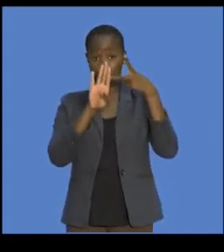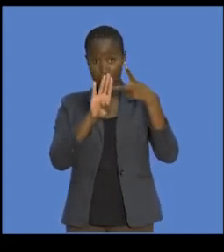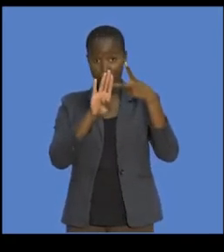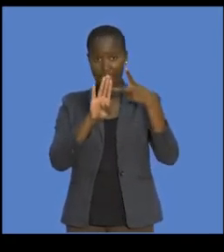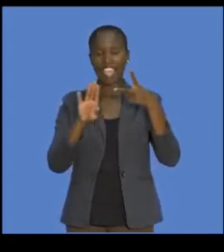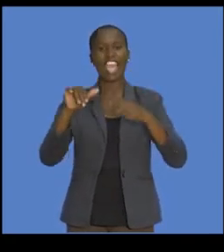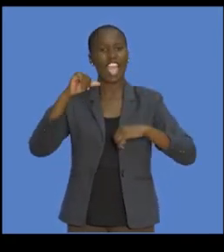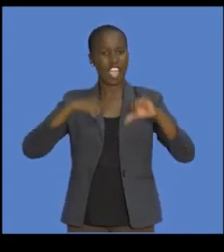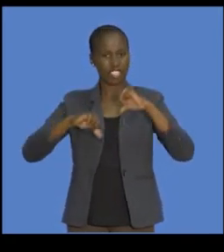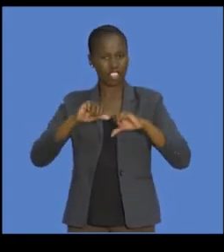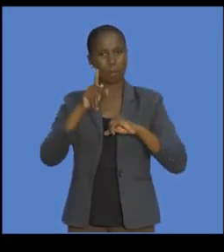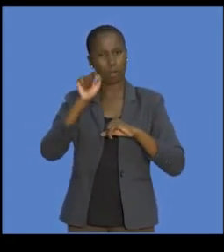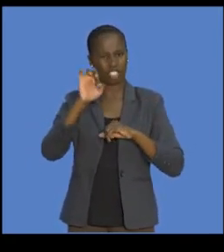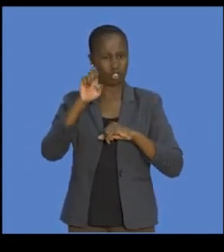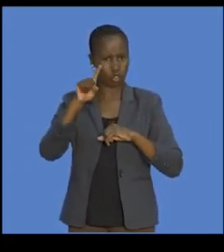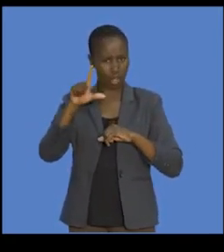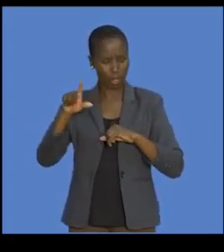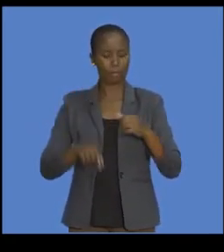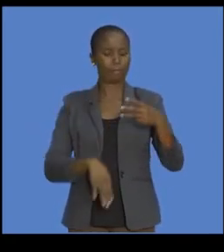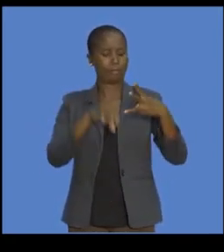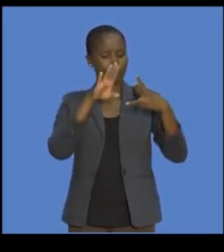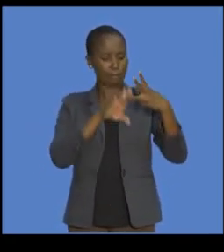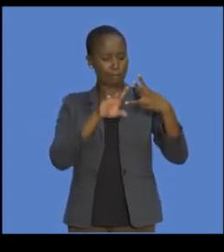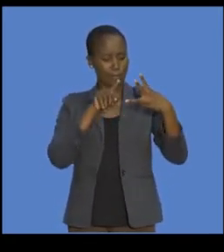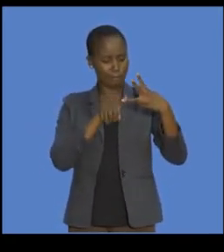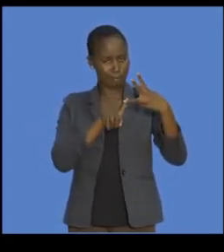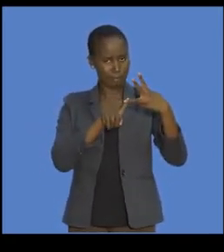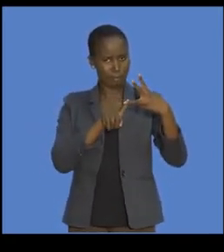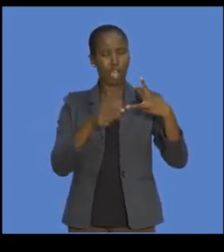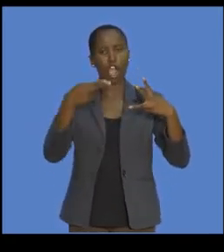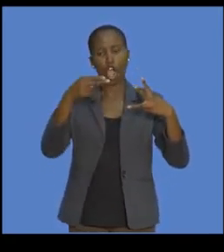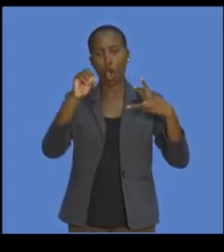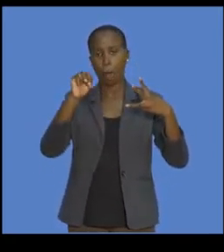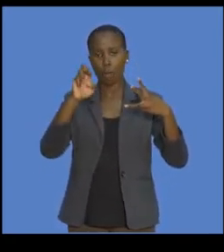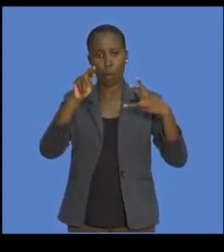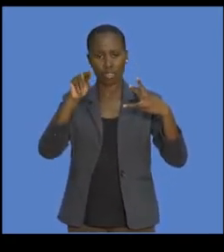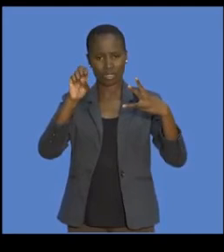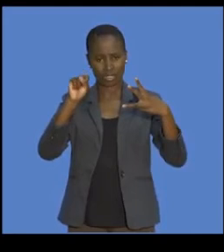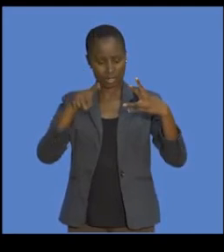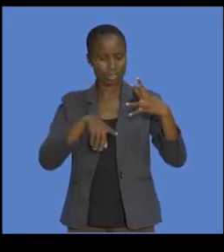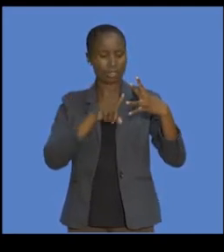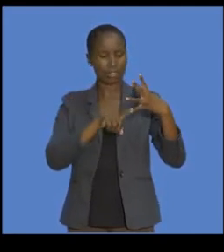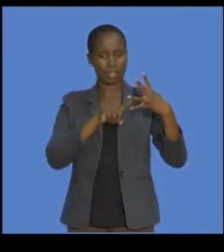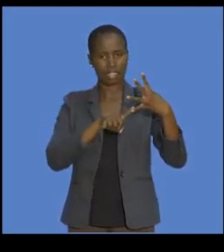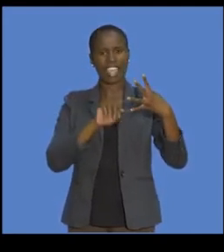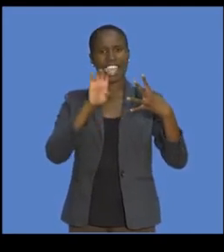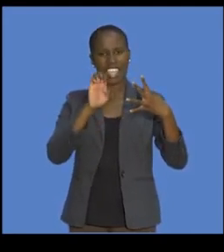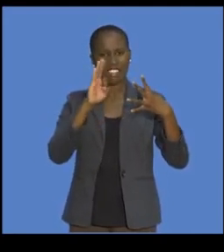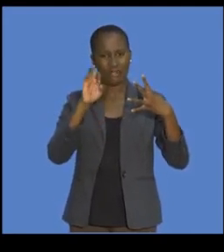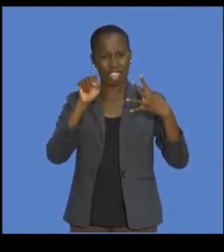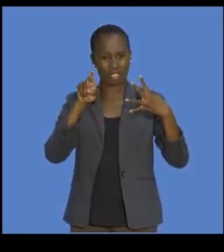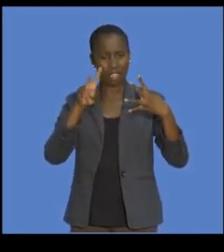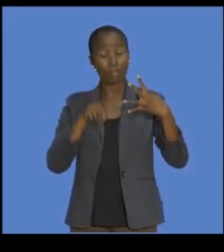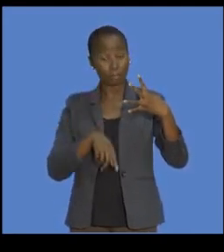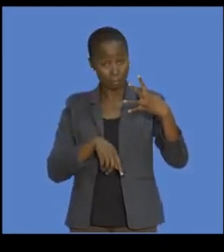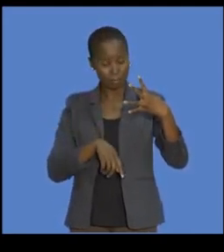potential, and the third part of that would be hormone, and the fourth part, an effector. B gives you